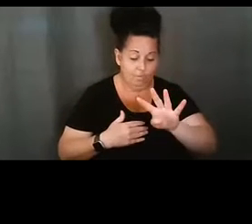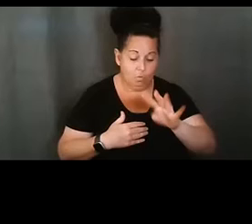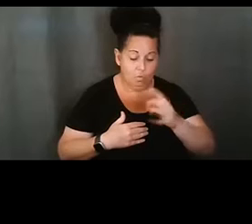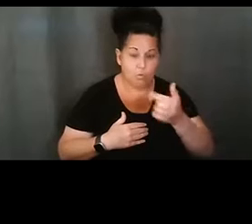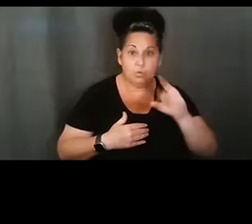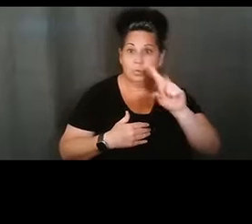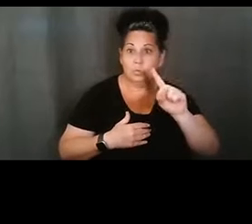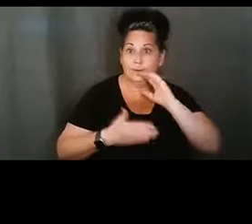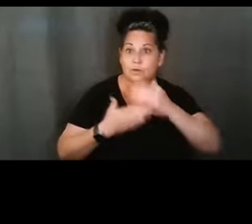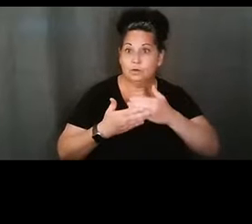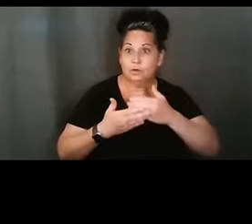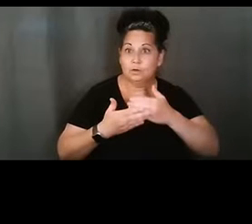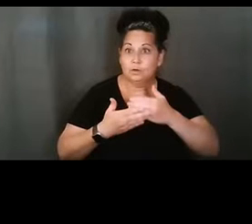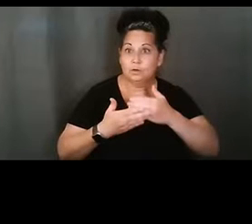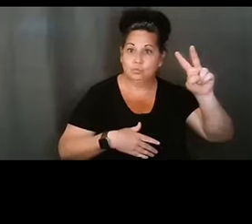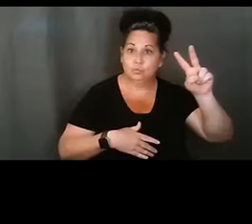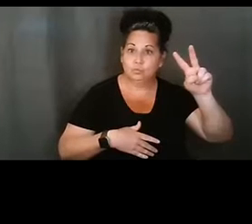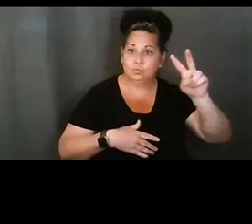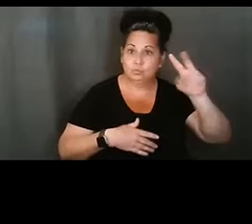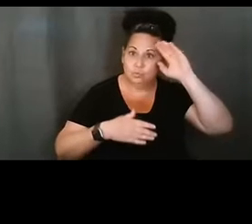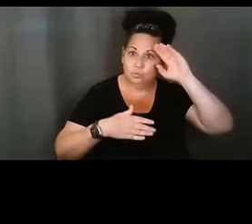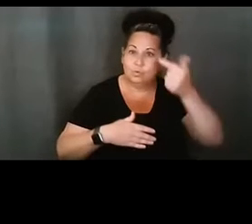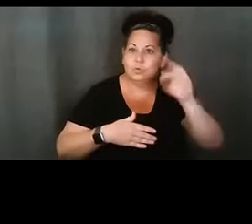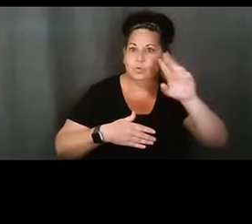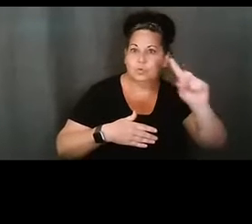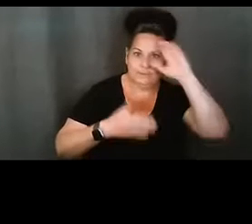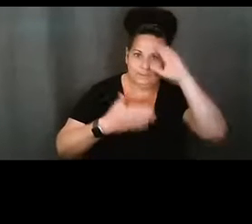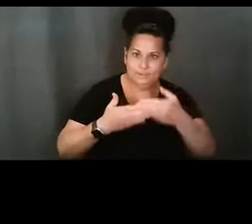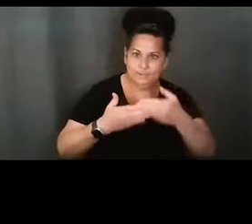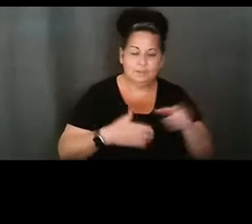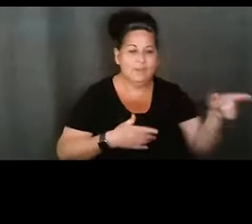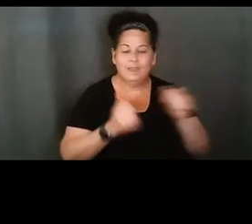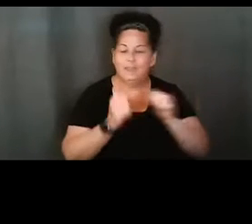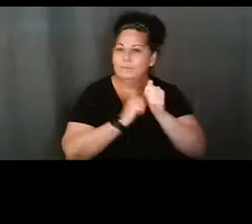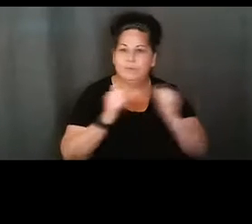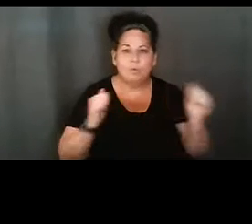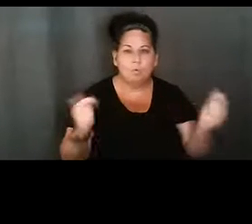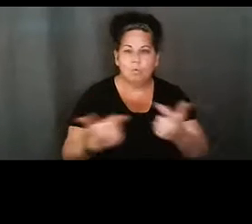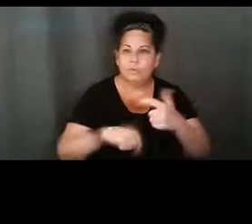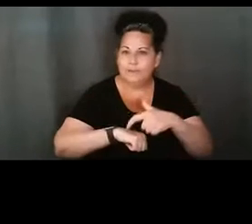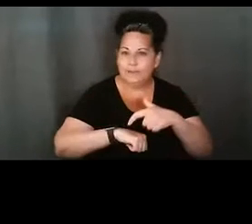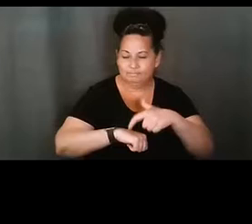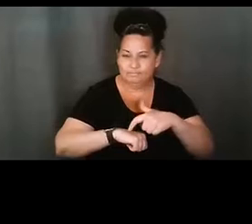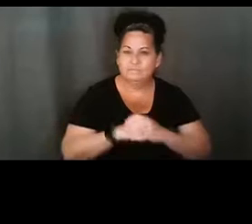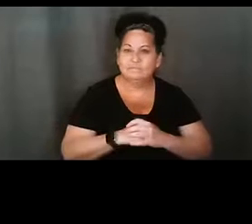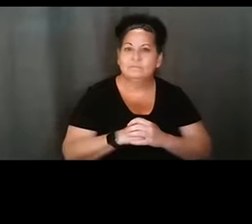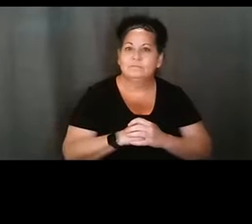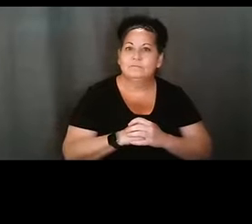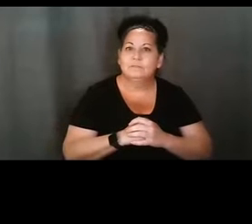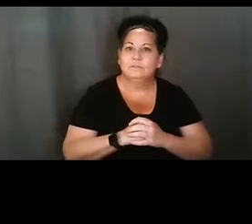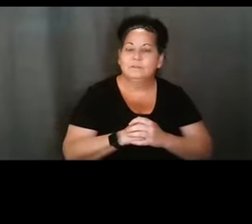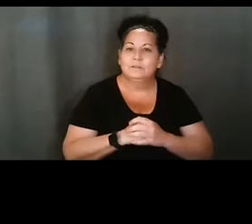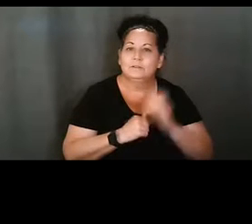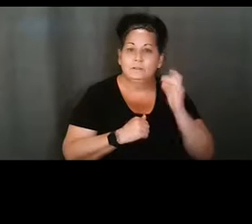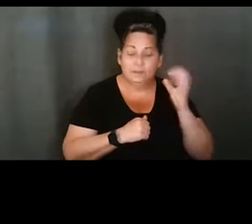grandsons. And they compete all the time. They compete all the time. So if I'm going